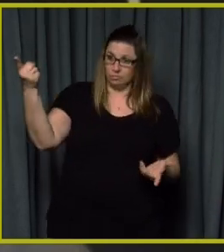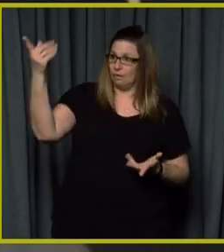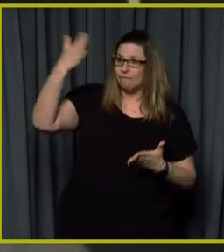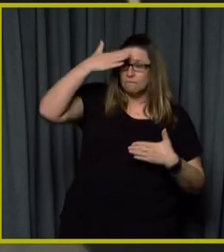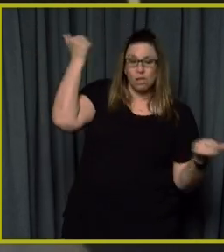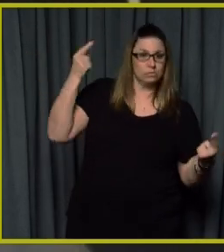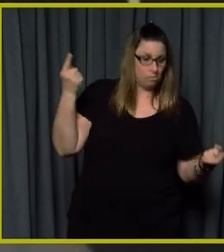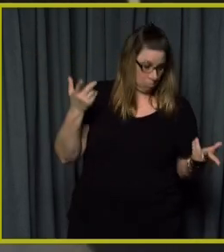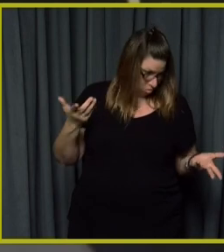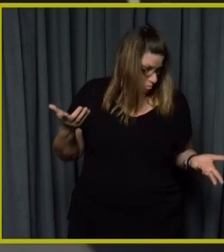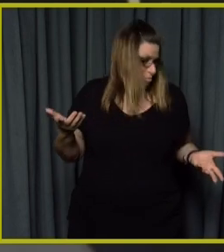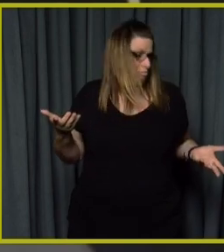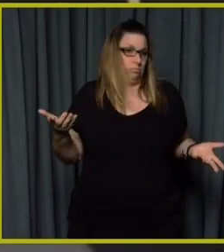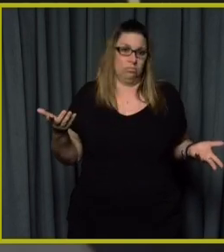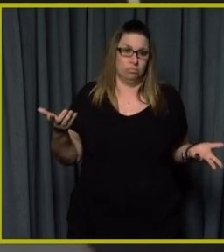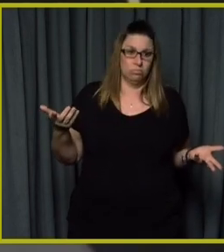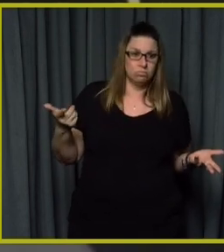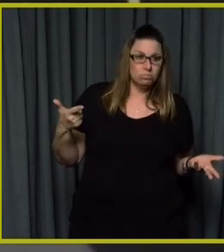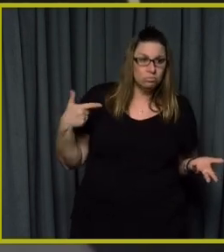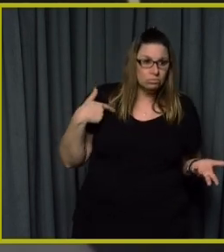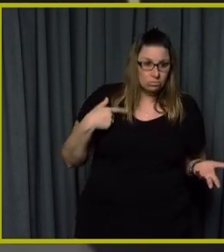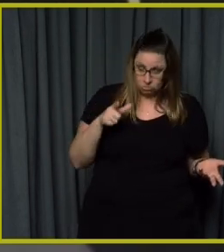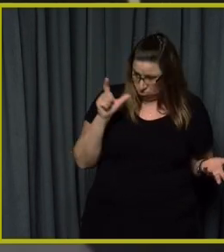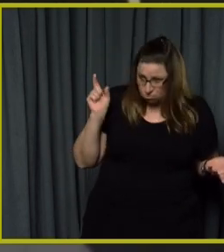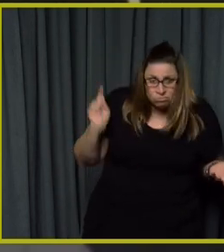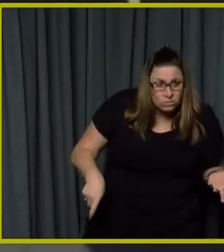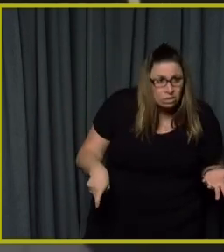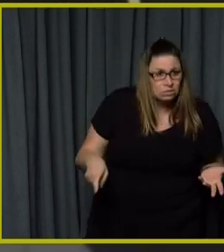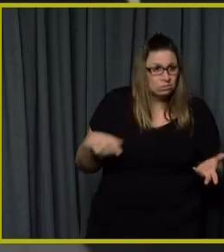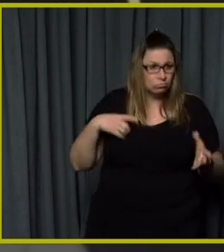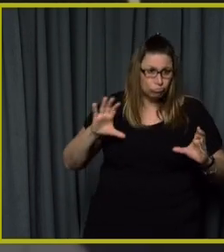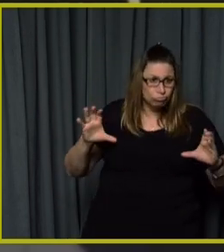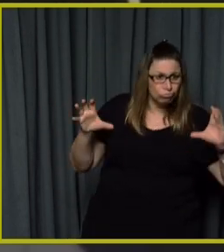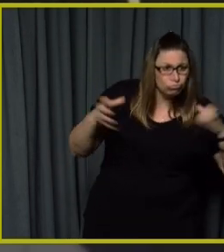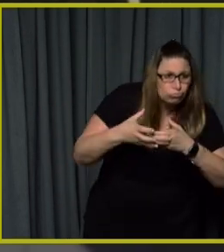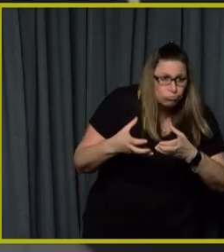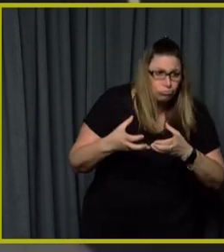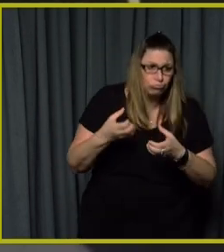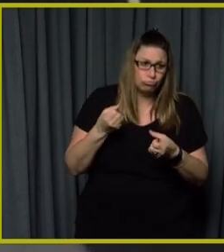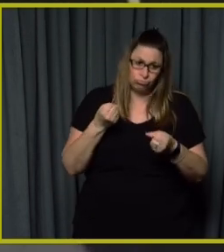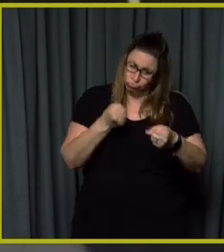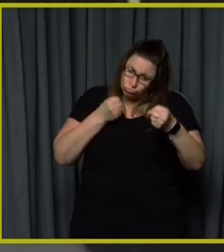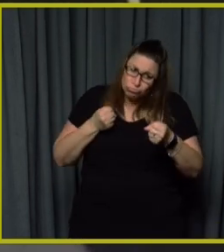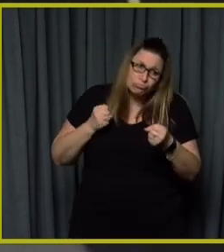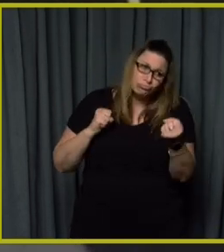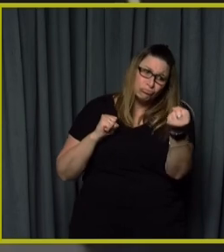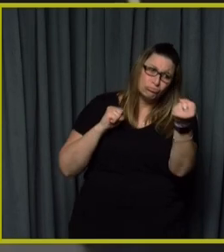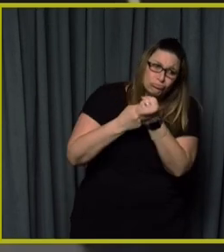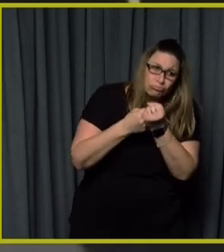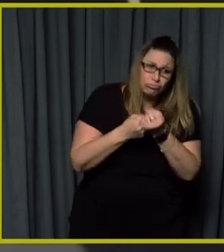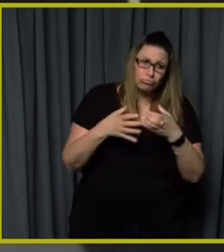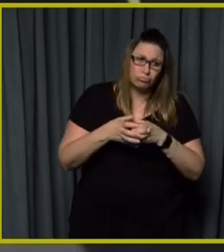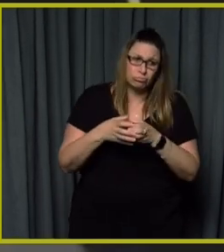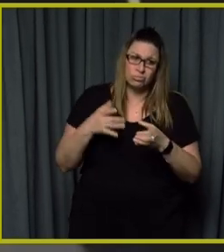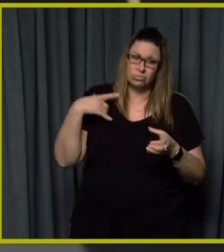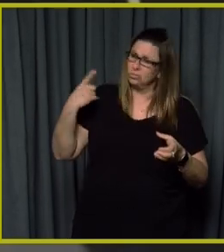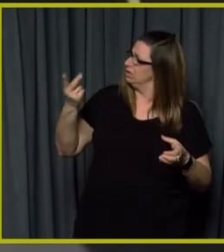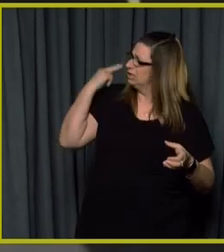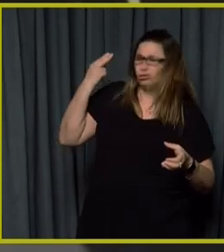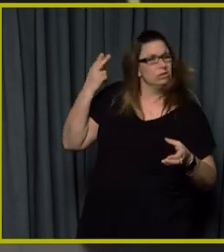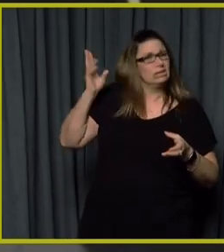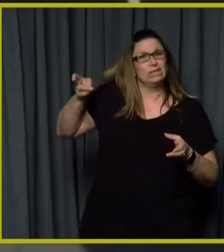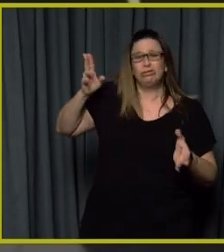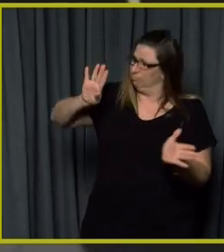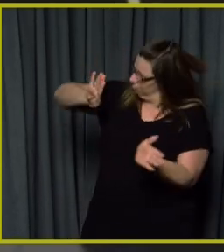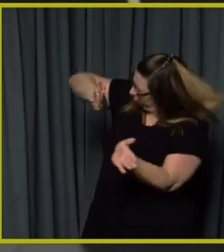our collectives, us drawing strength from those who came before us unifying, standing shoulder